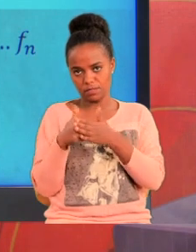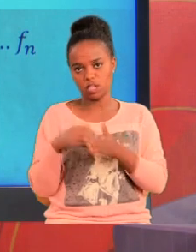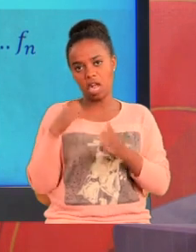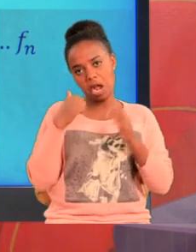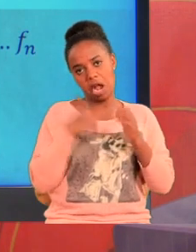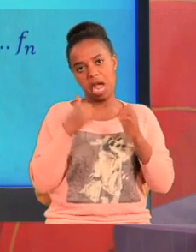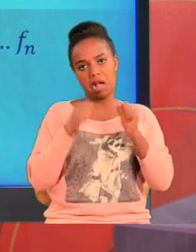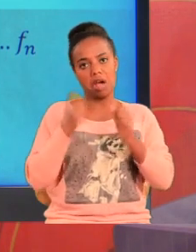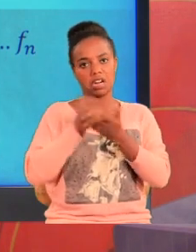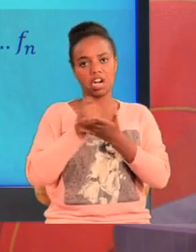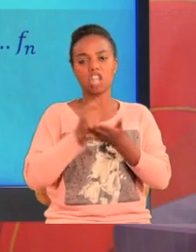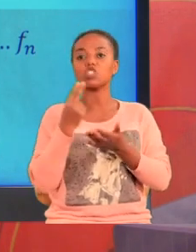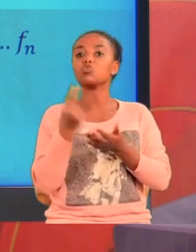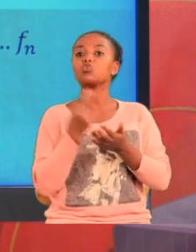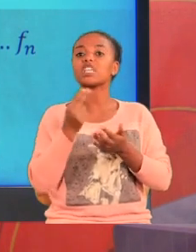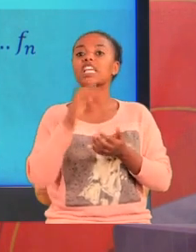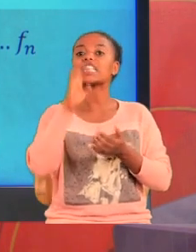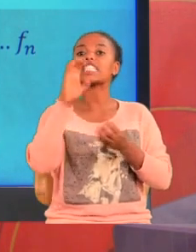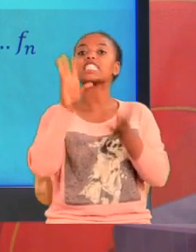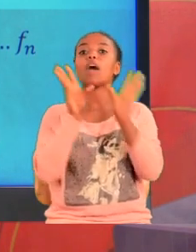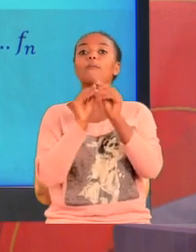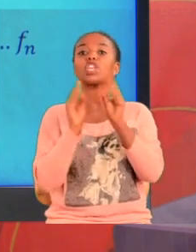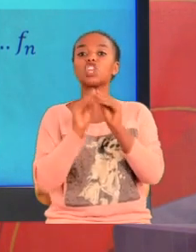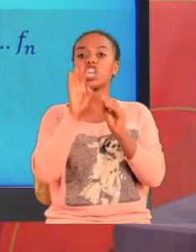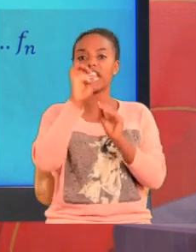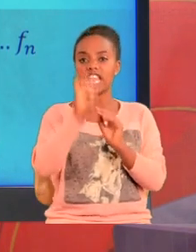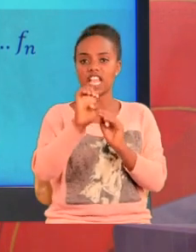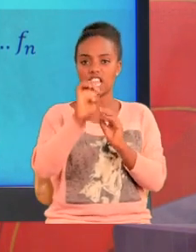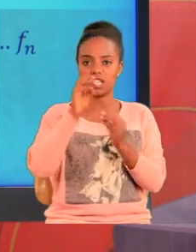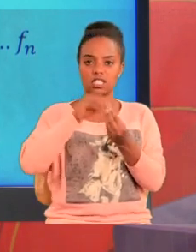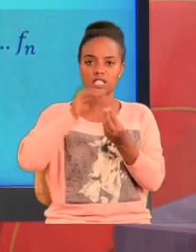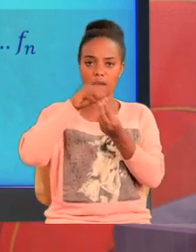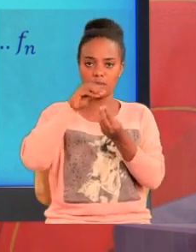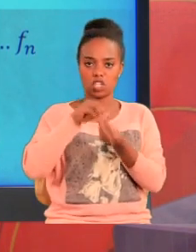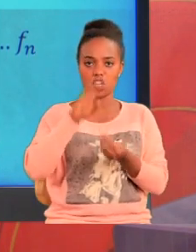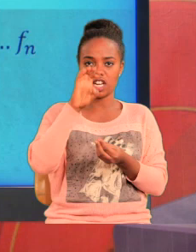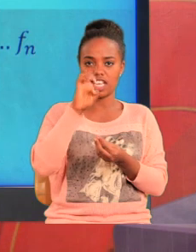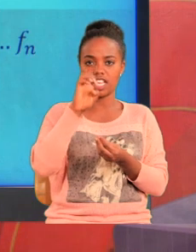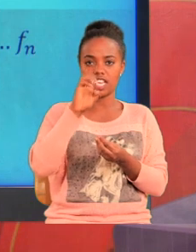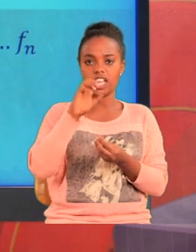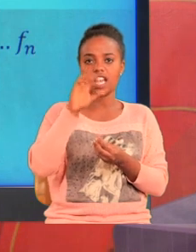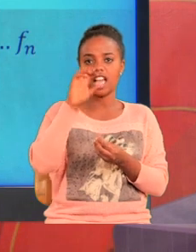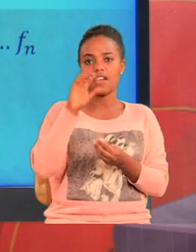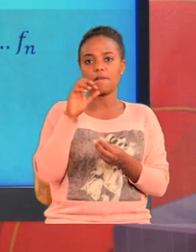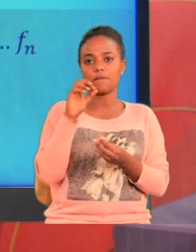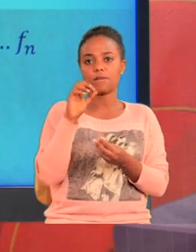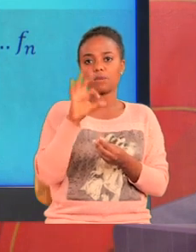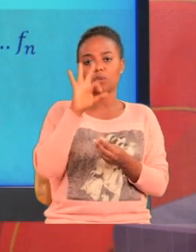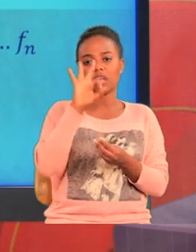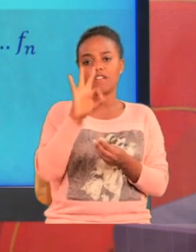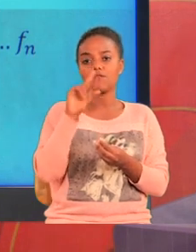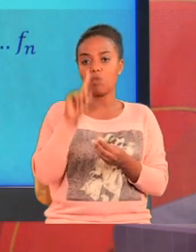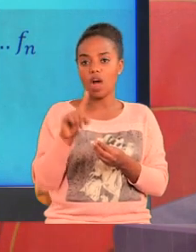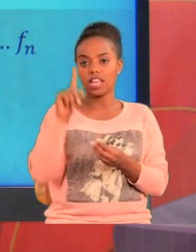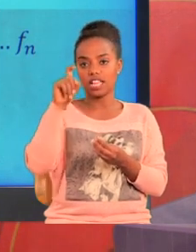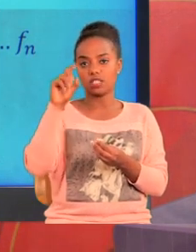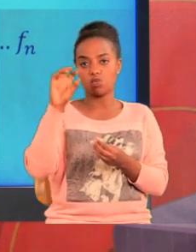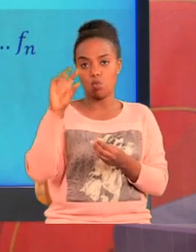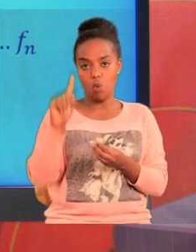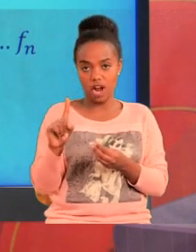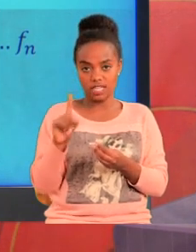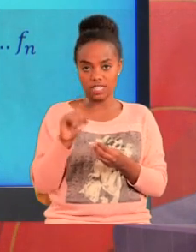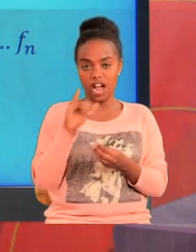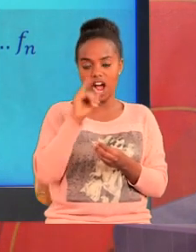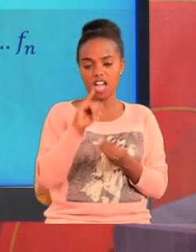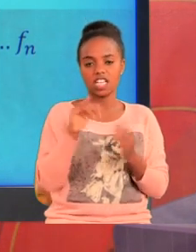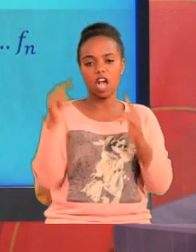write this using summation notation in this form. It is a summation of fi xi, where I start from 1 up to n, divided by